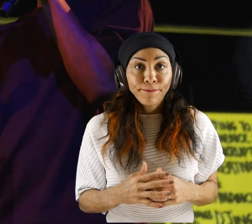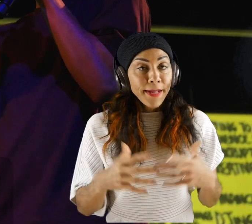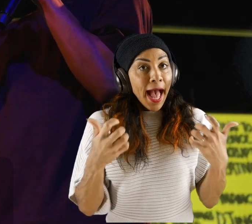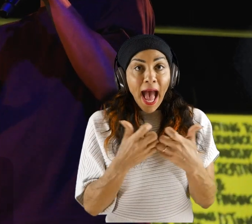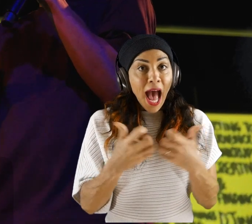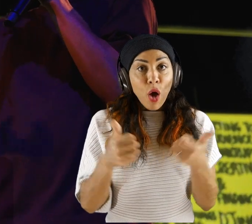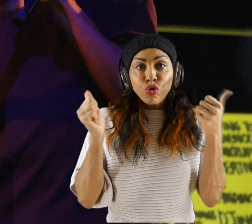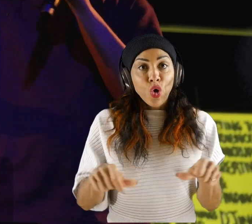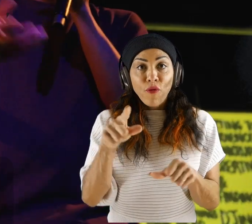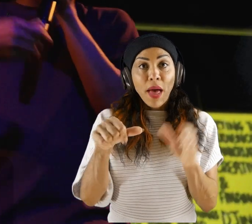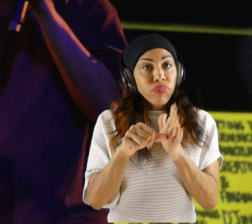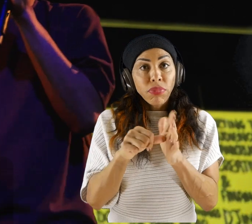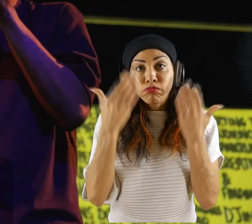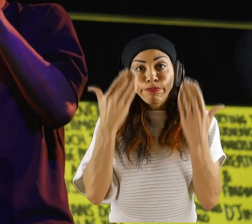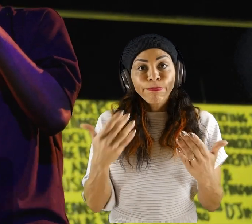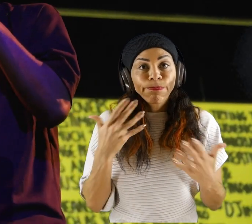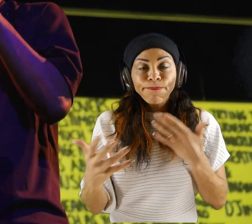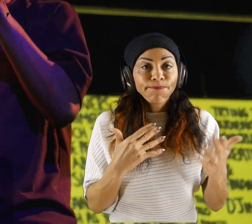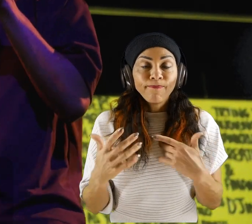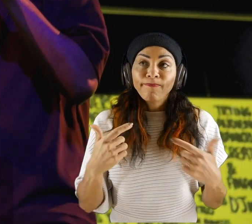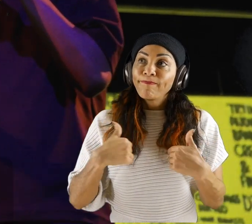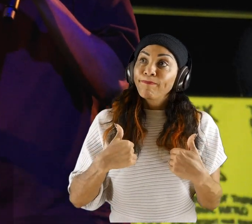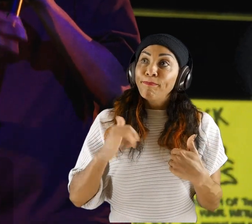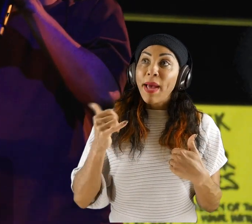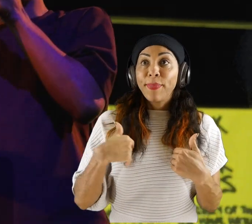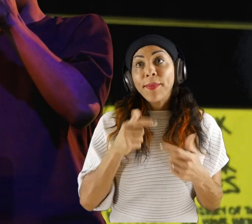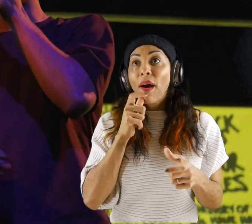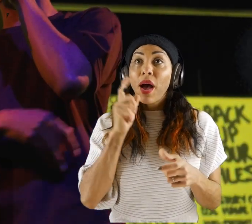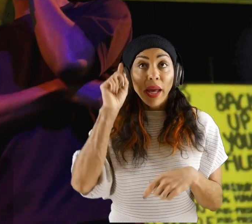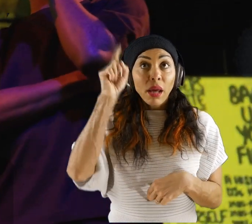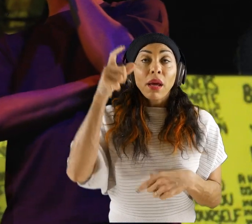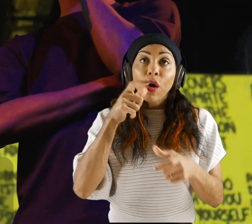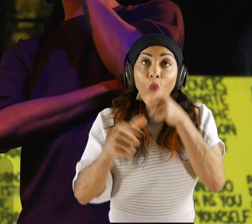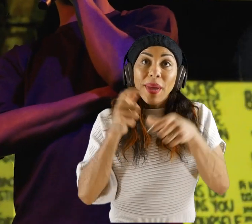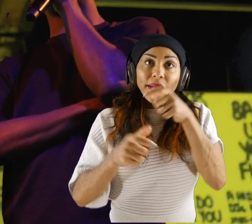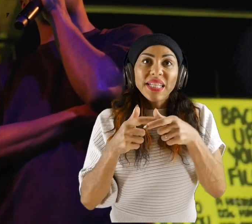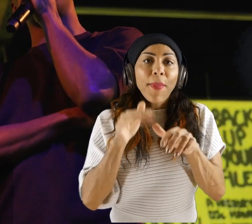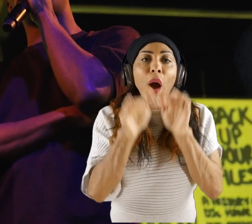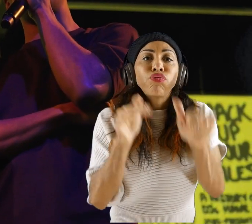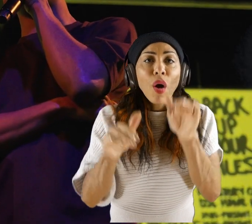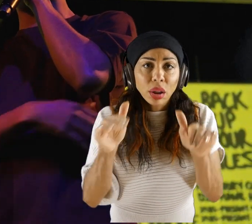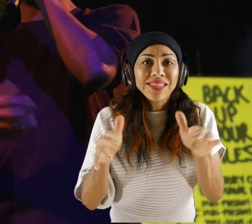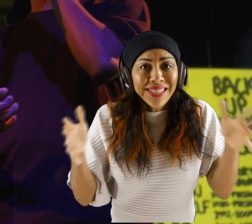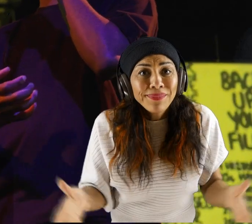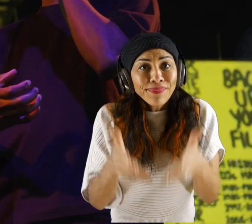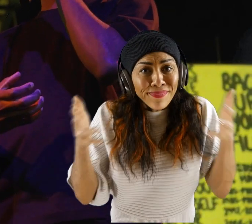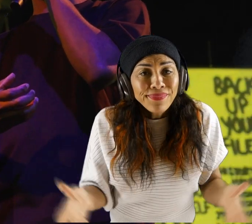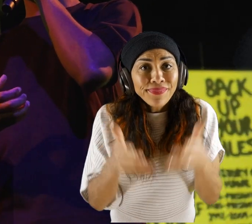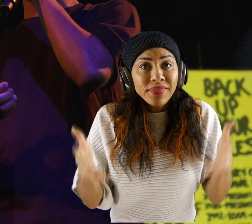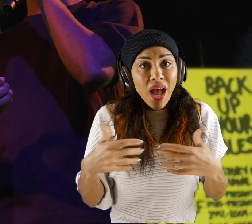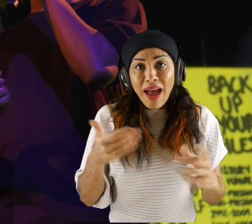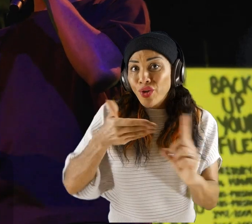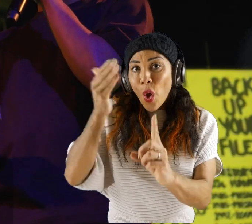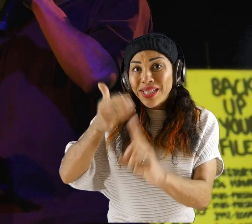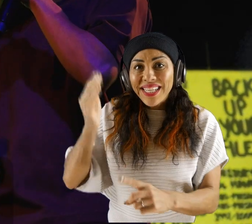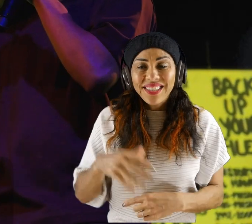I don't, maybe this is like a prod or a, you know, motivation for people to get going for some reason, but I've noticed that